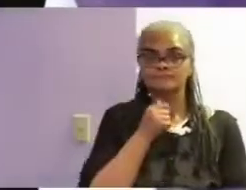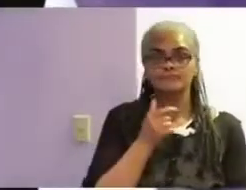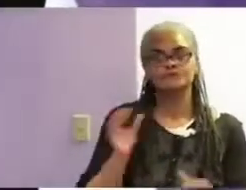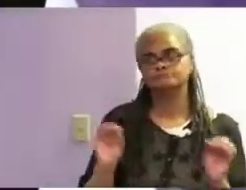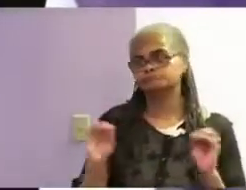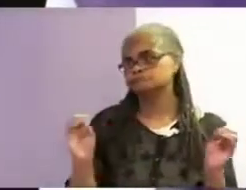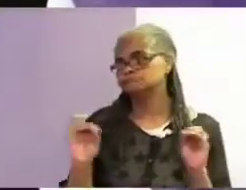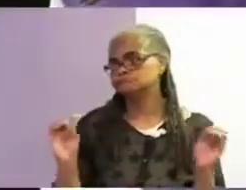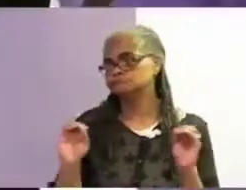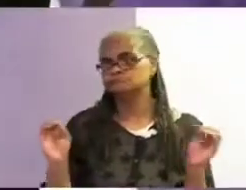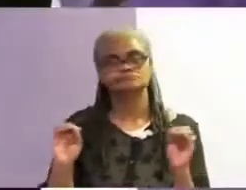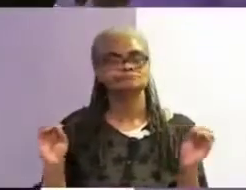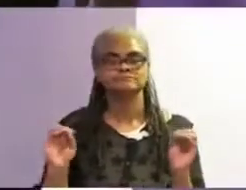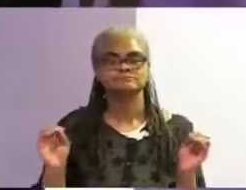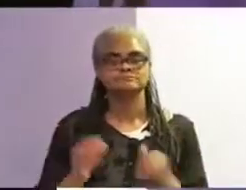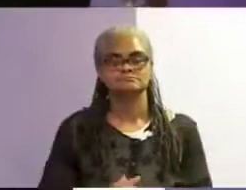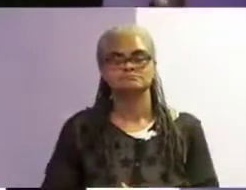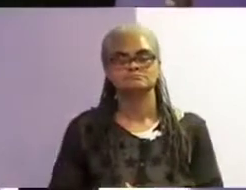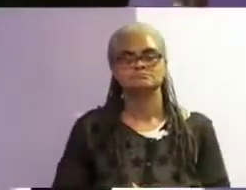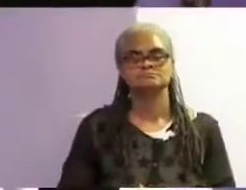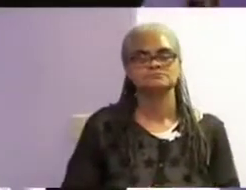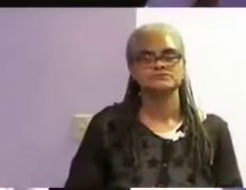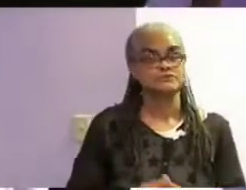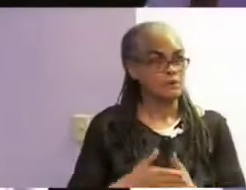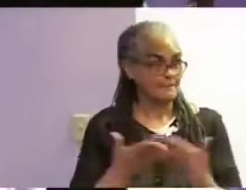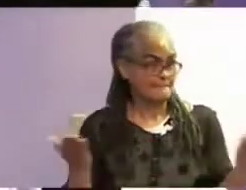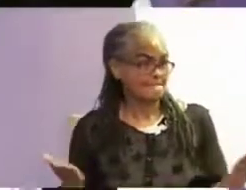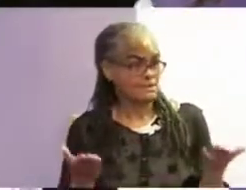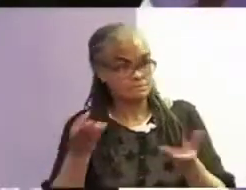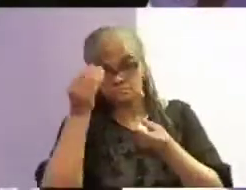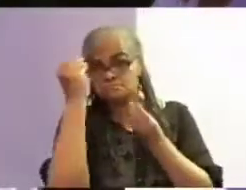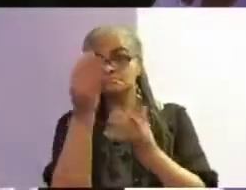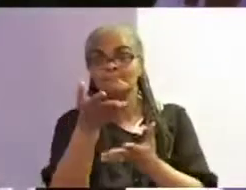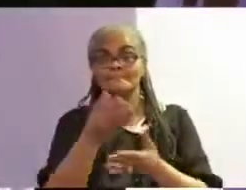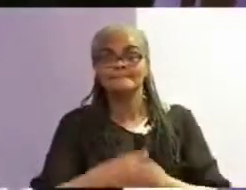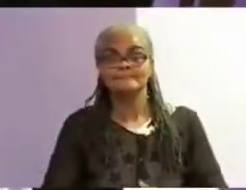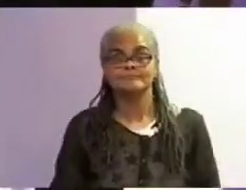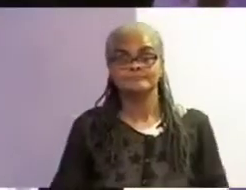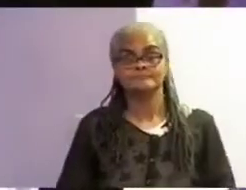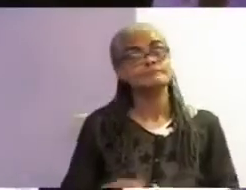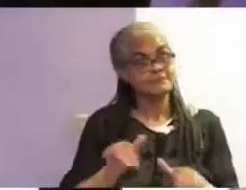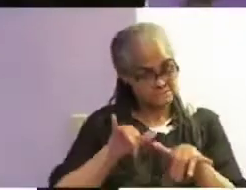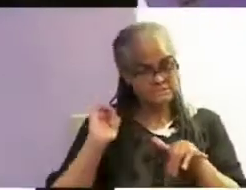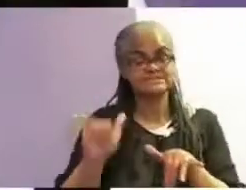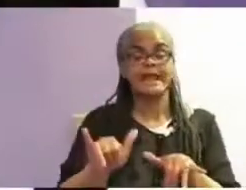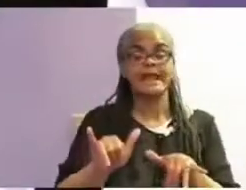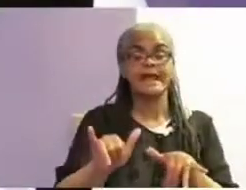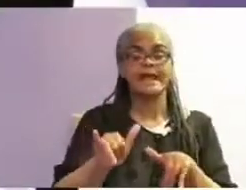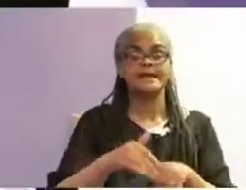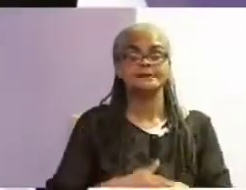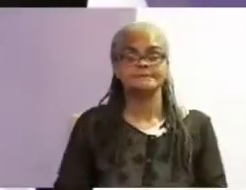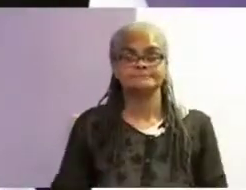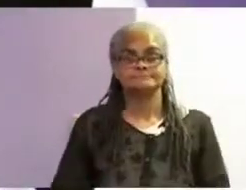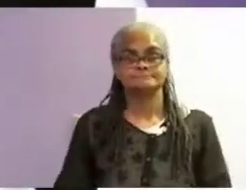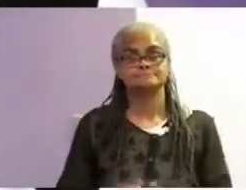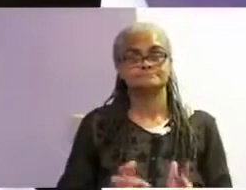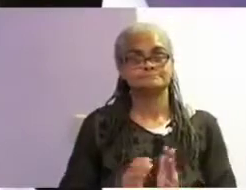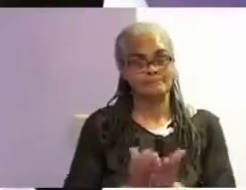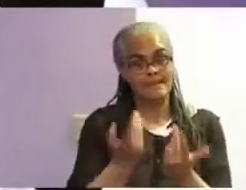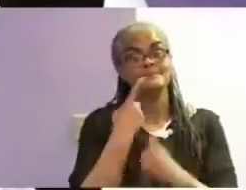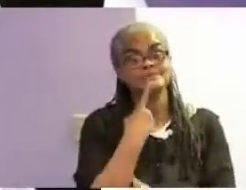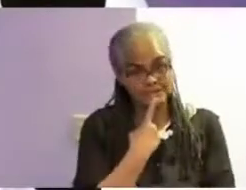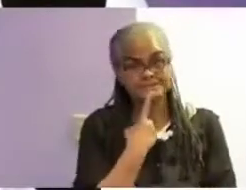anything at all. So I came to tell you that he stayed there. And the Bible